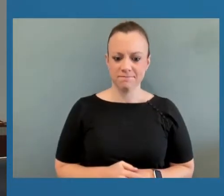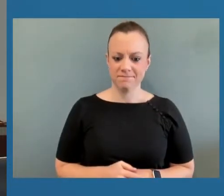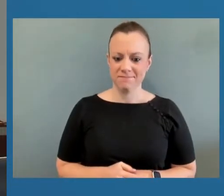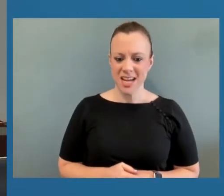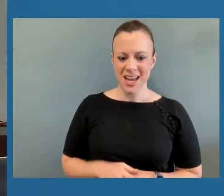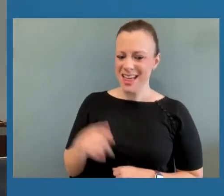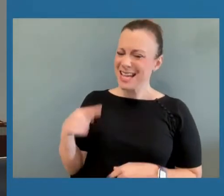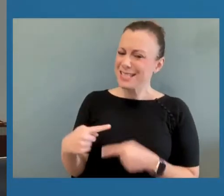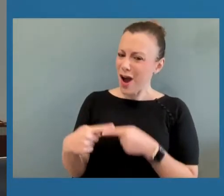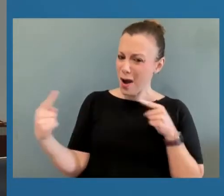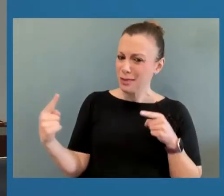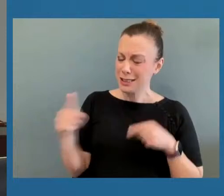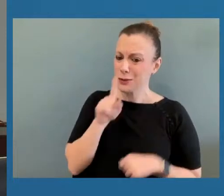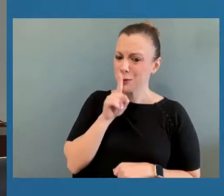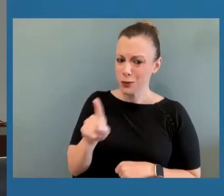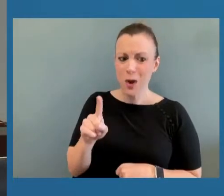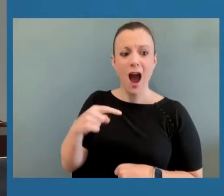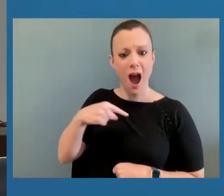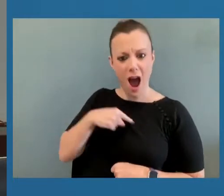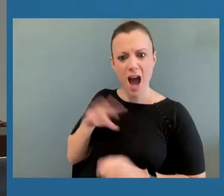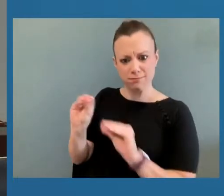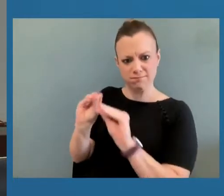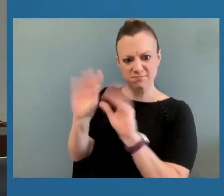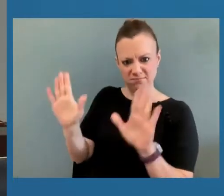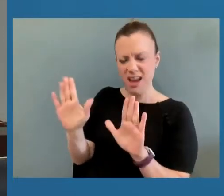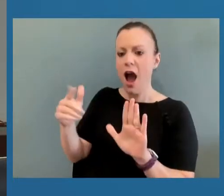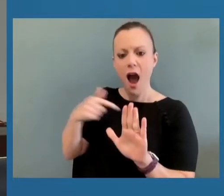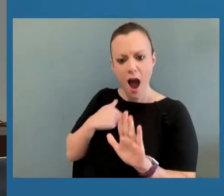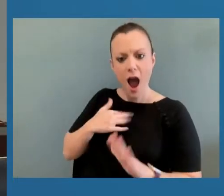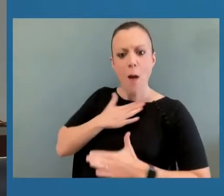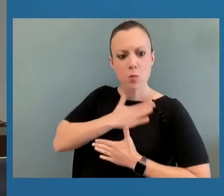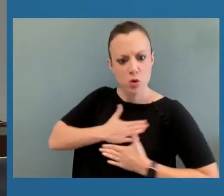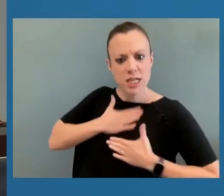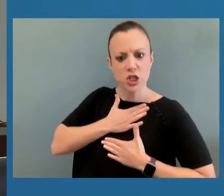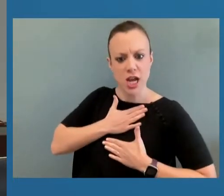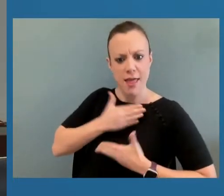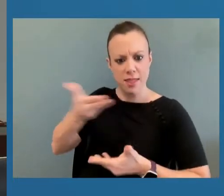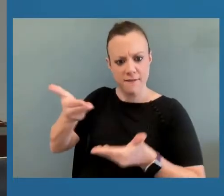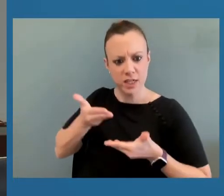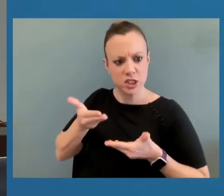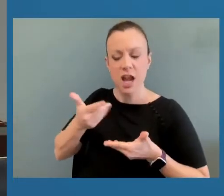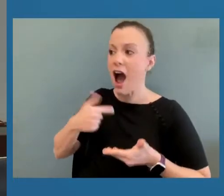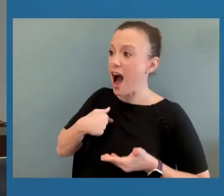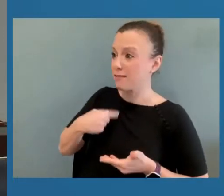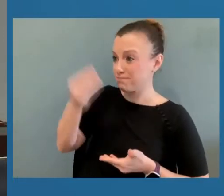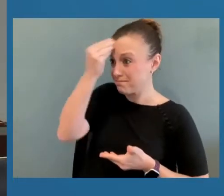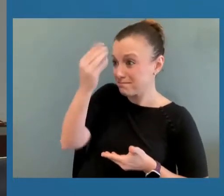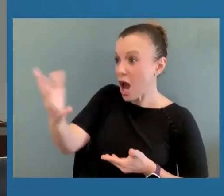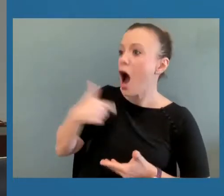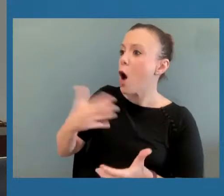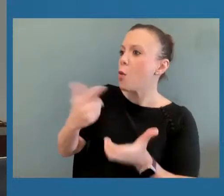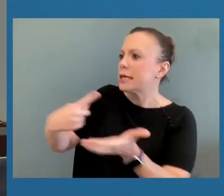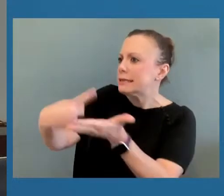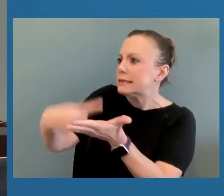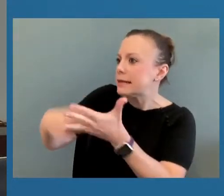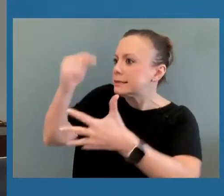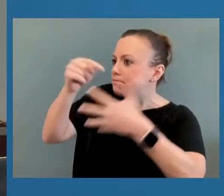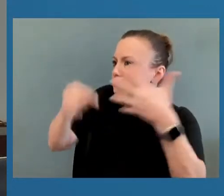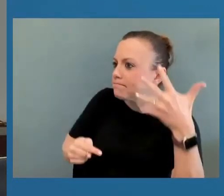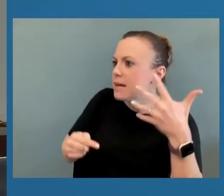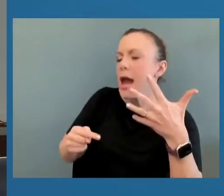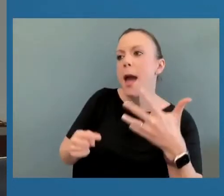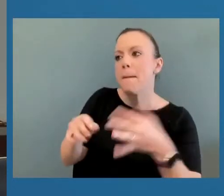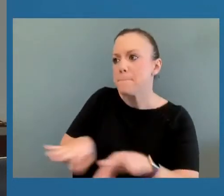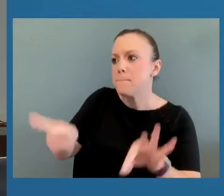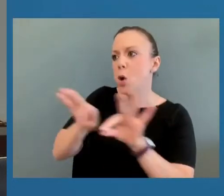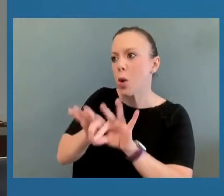clear that I appreciated the invitation to come at my request. I said I'd like to talk to you soon and talk about important infrastructure